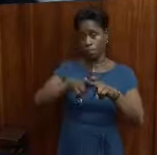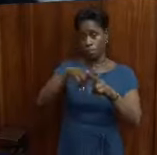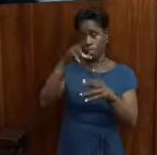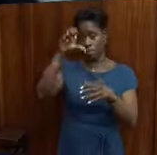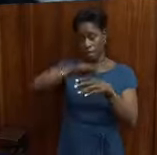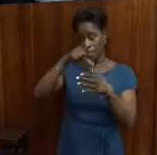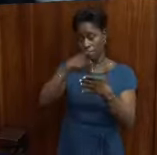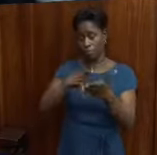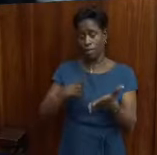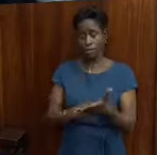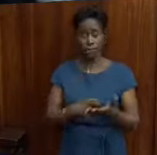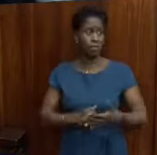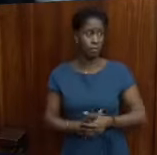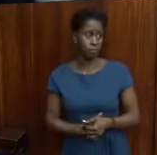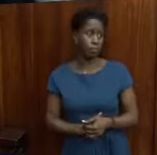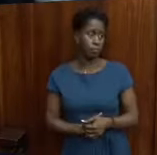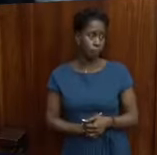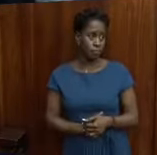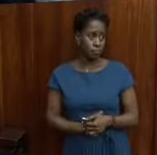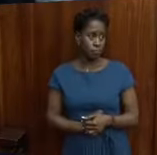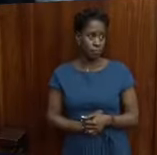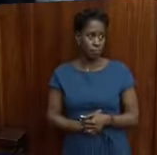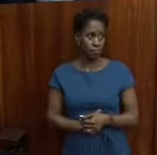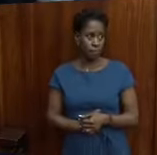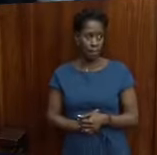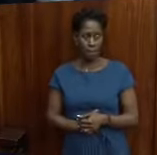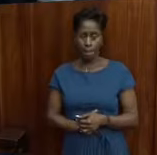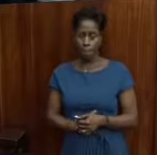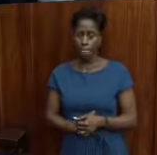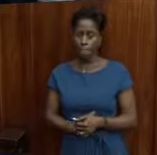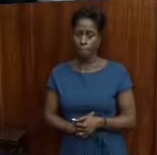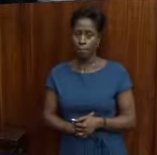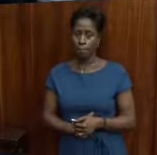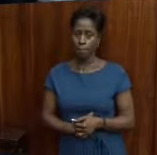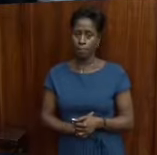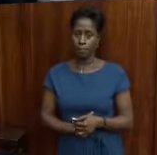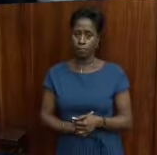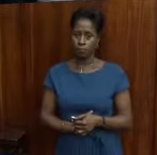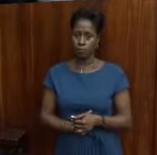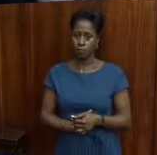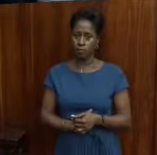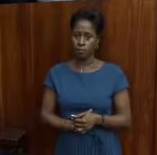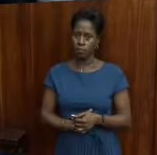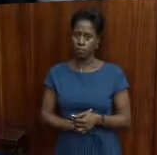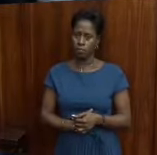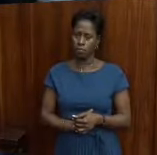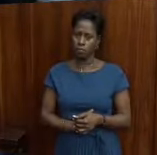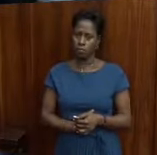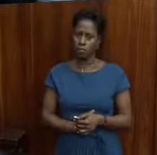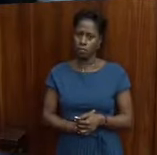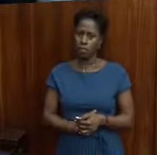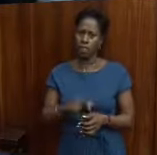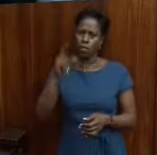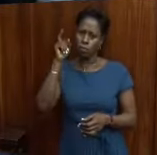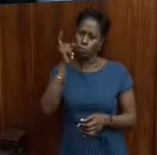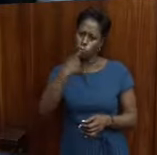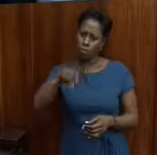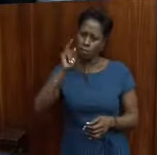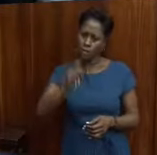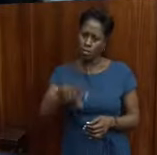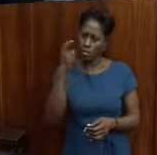prices. Mr. Speaker, to fully appreciate where we are today, it is important to understand the state of affairs of the